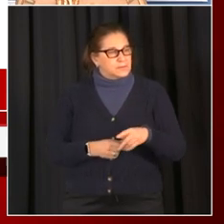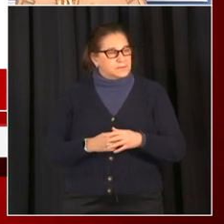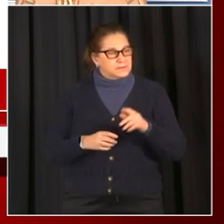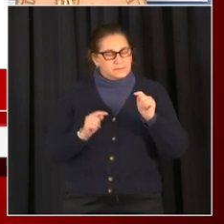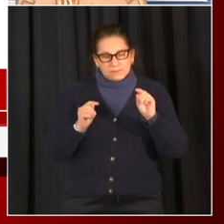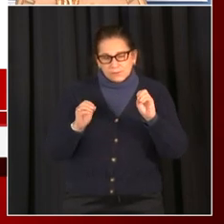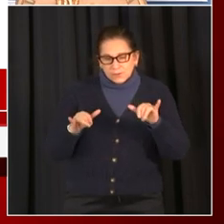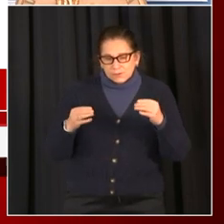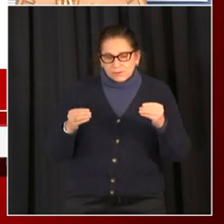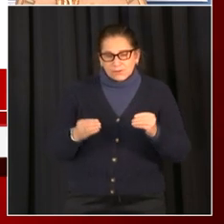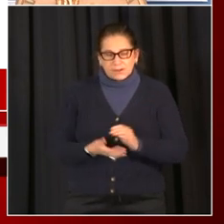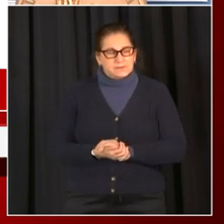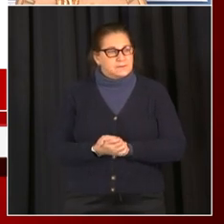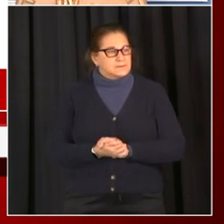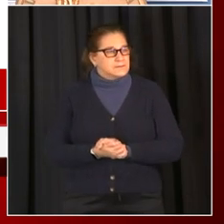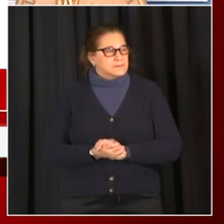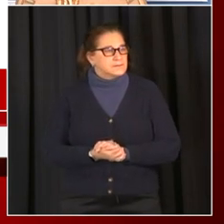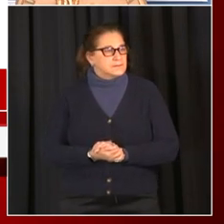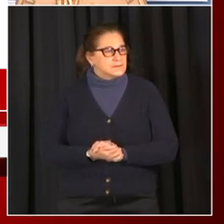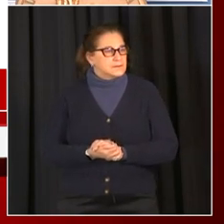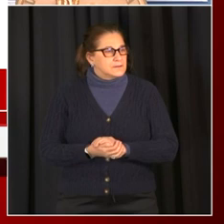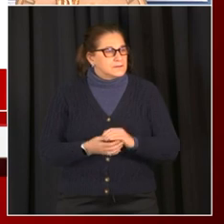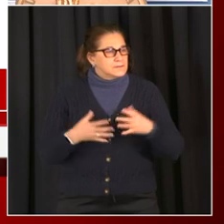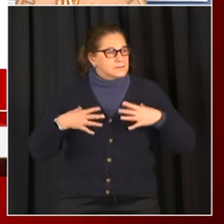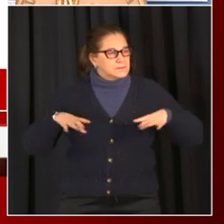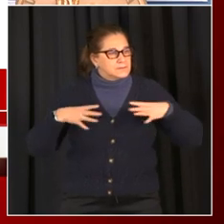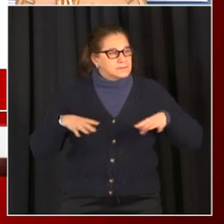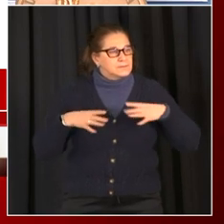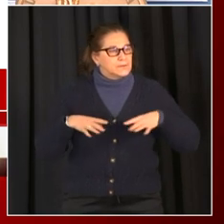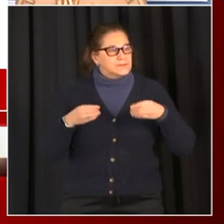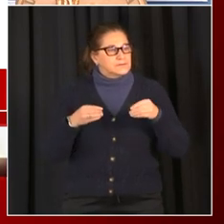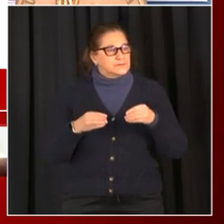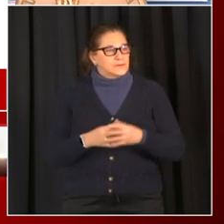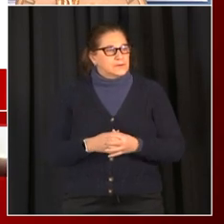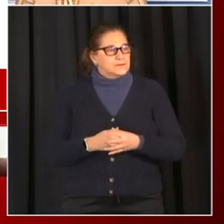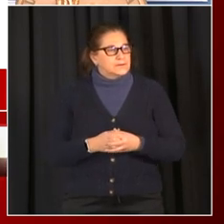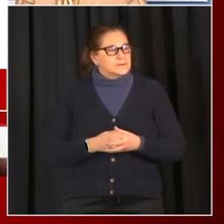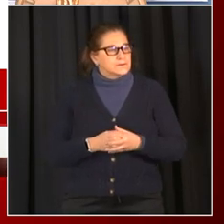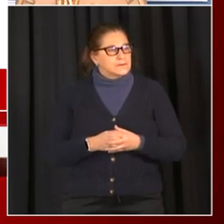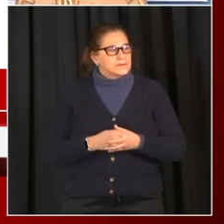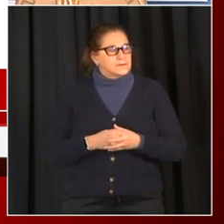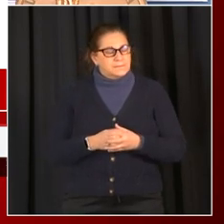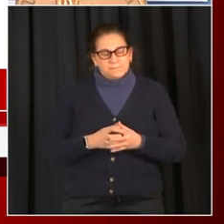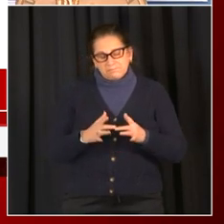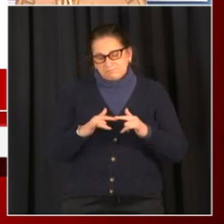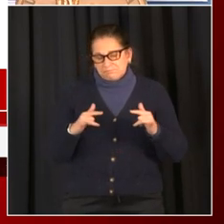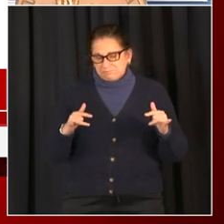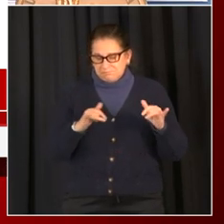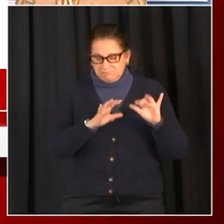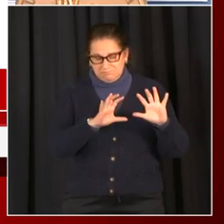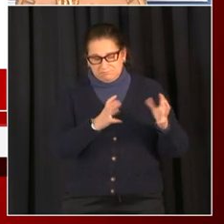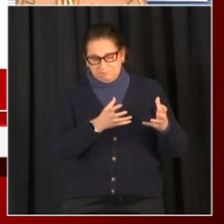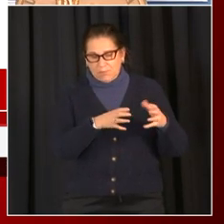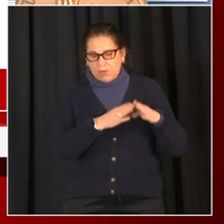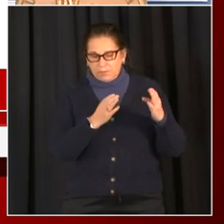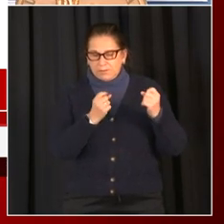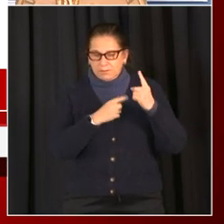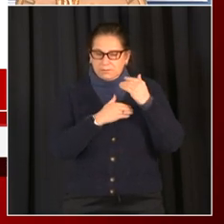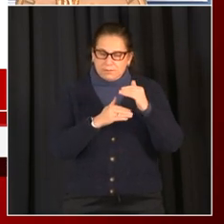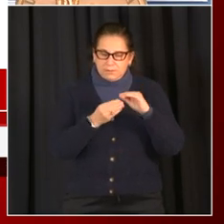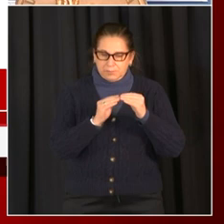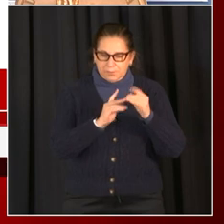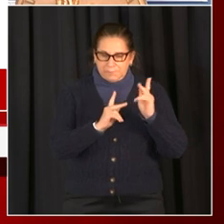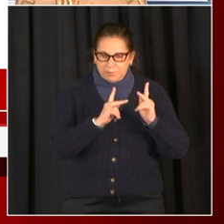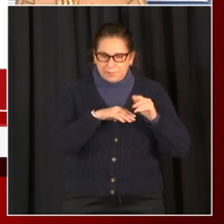relates to maximum spaces that can be used. So now let me quickly go through